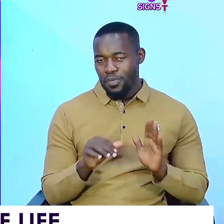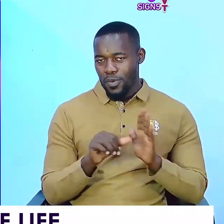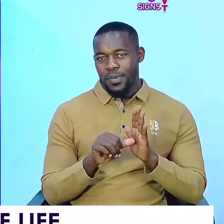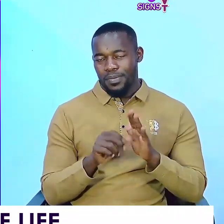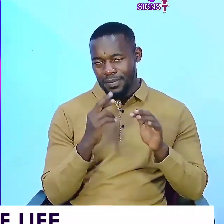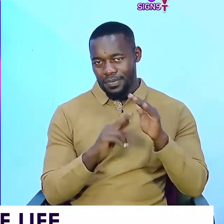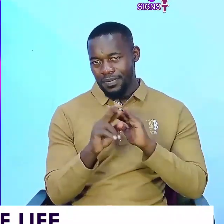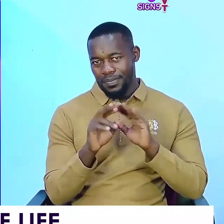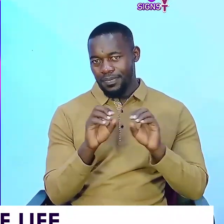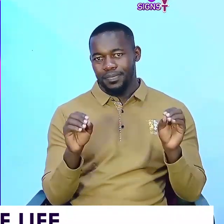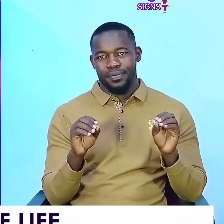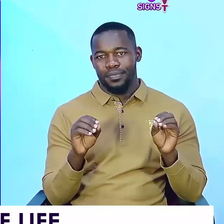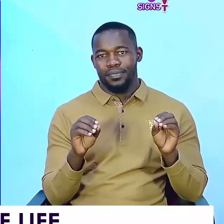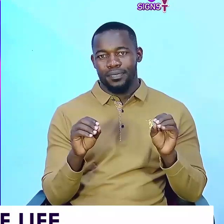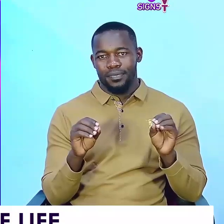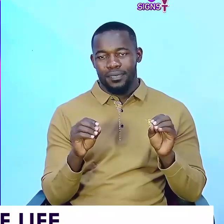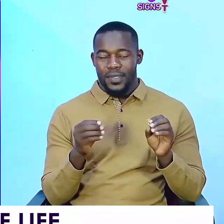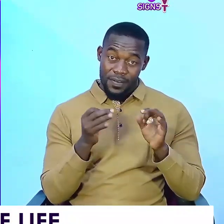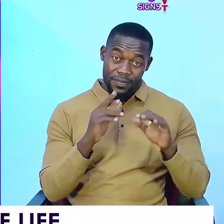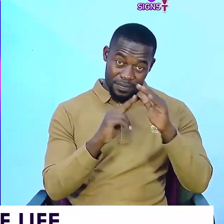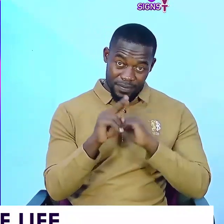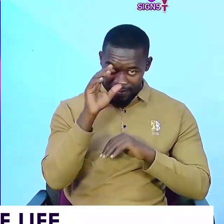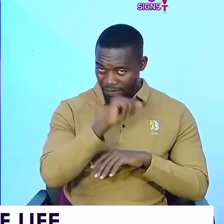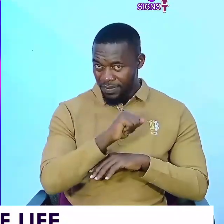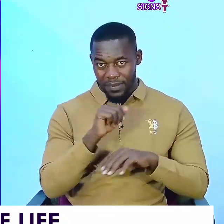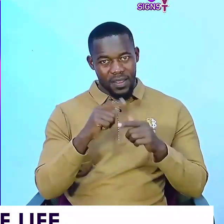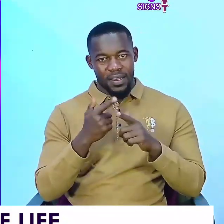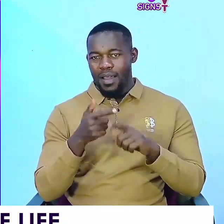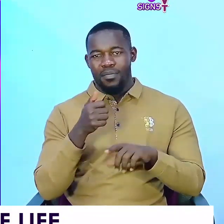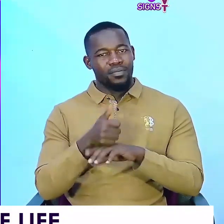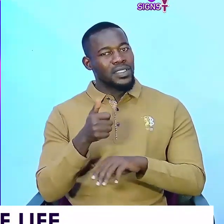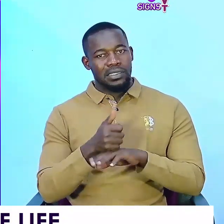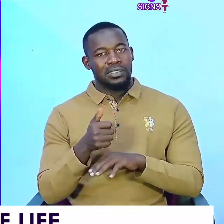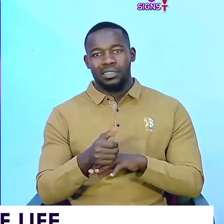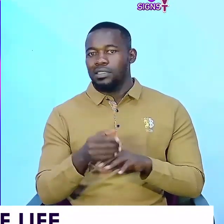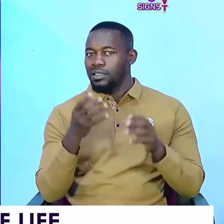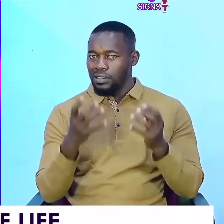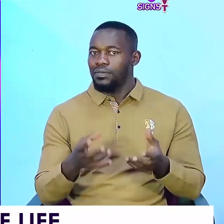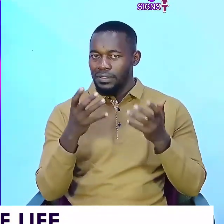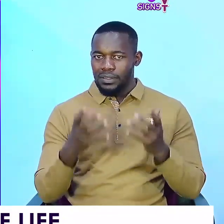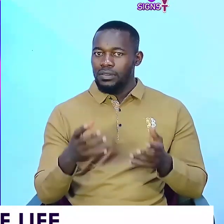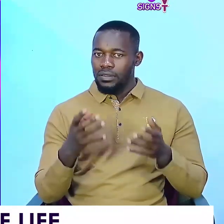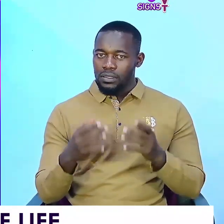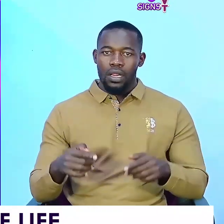the diagnosis. There's no respect. Because if there was Right. respect in the first place, you will respect